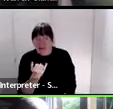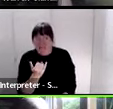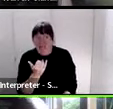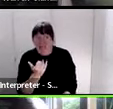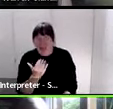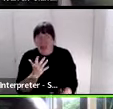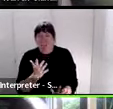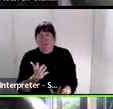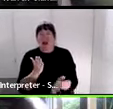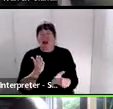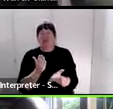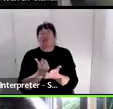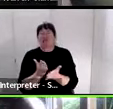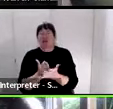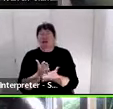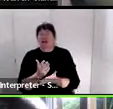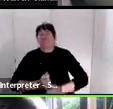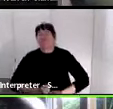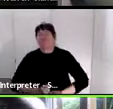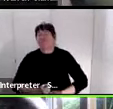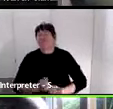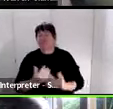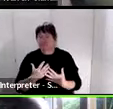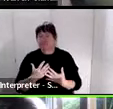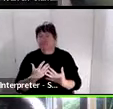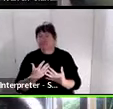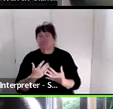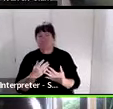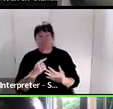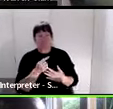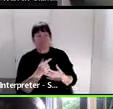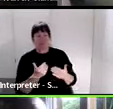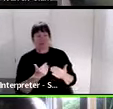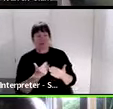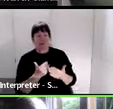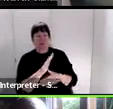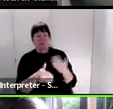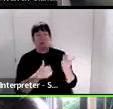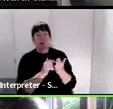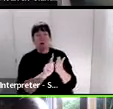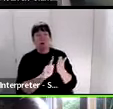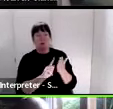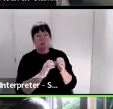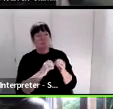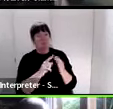absolutely gutted when I saw this proposed piece of legislation.